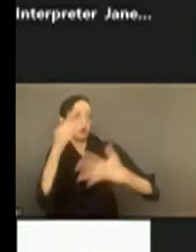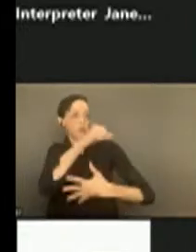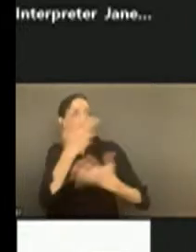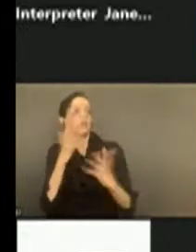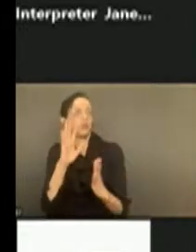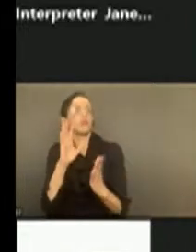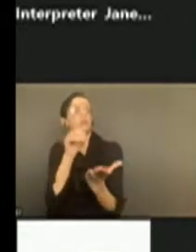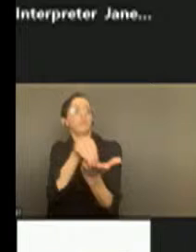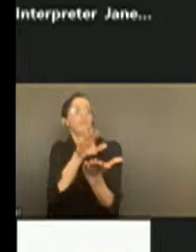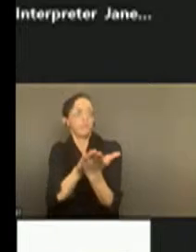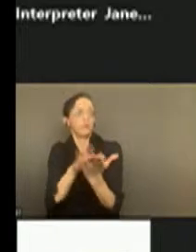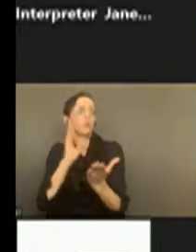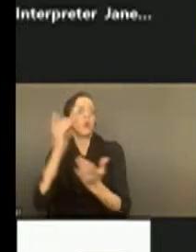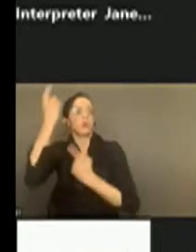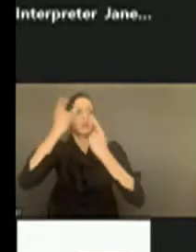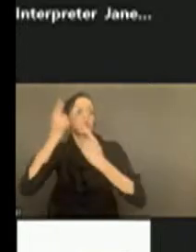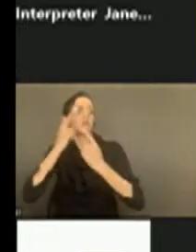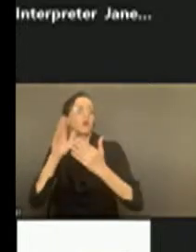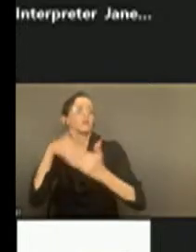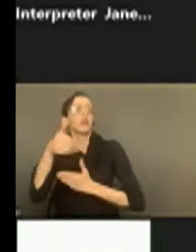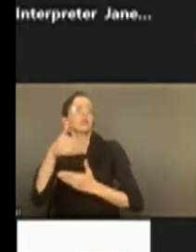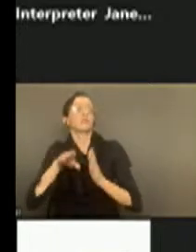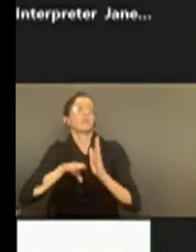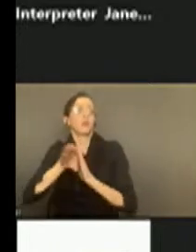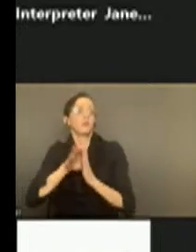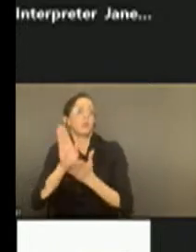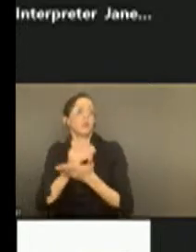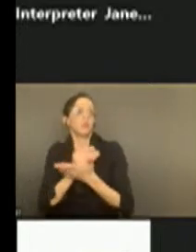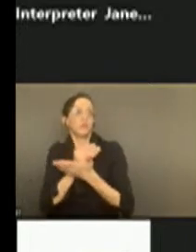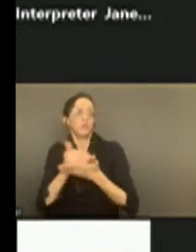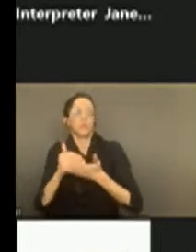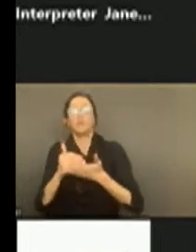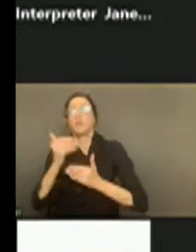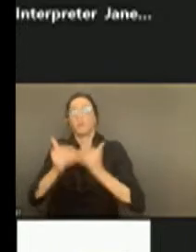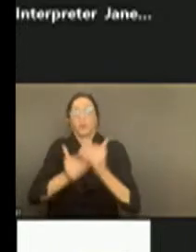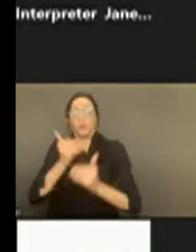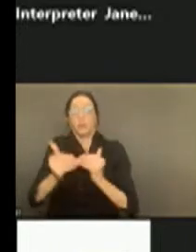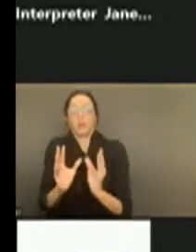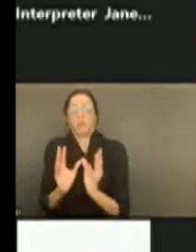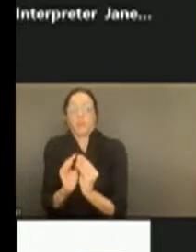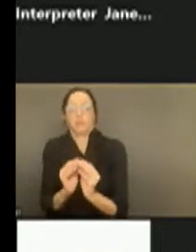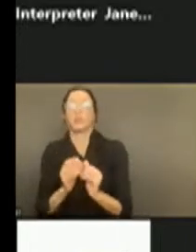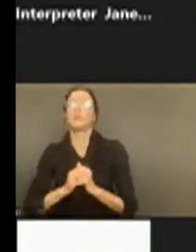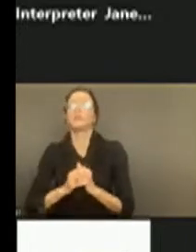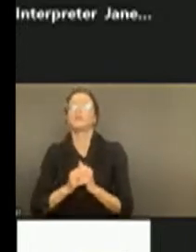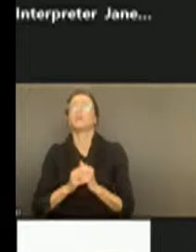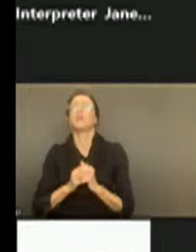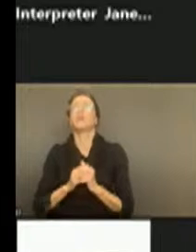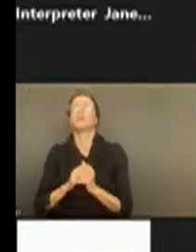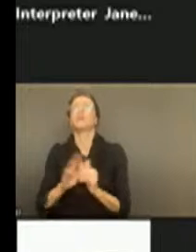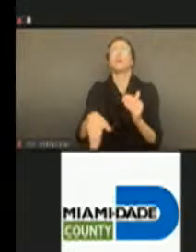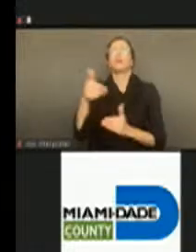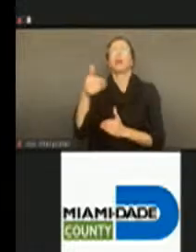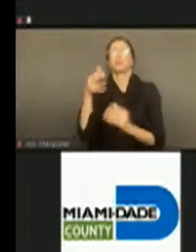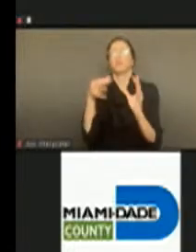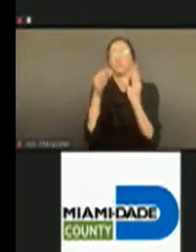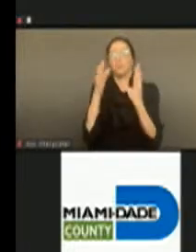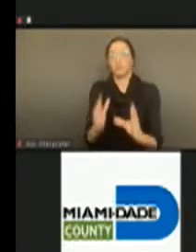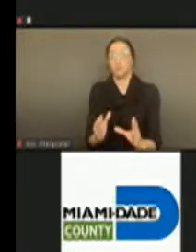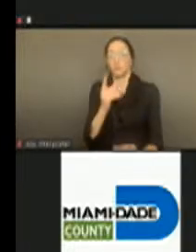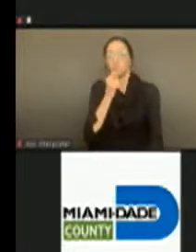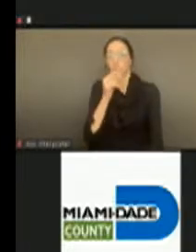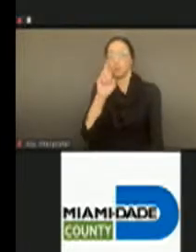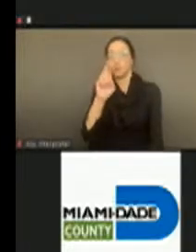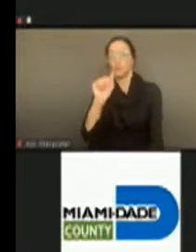process. The next speaker I have is Rashida Alaman. Rashida Alaman,